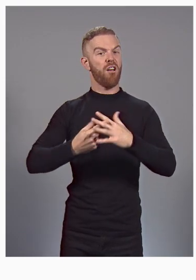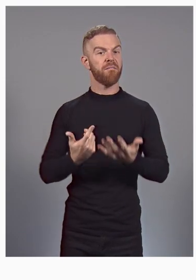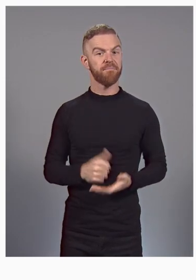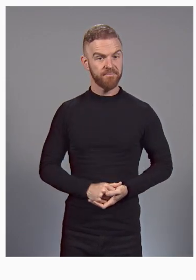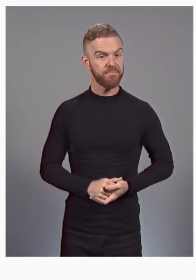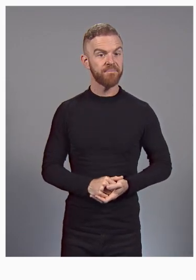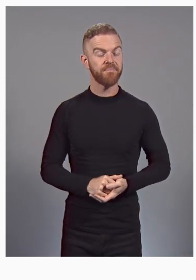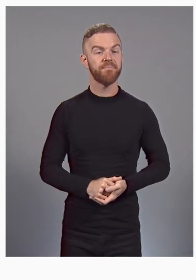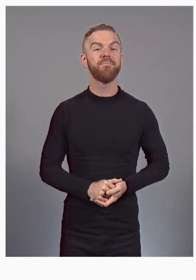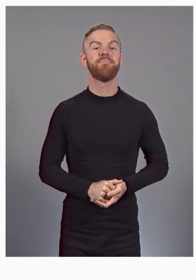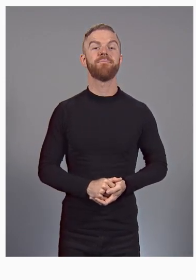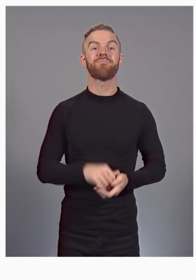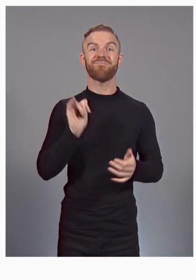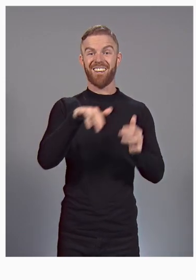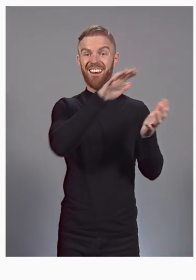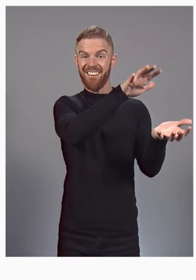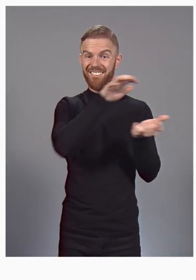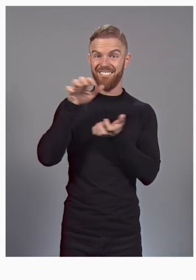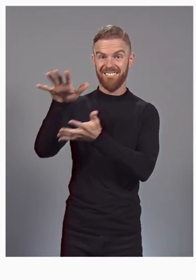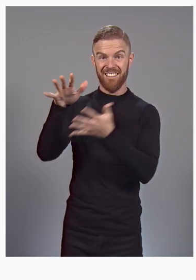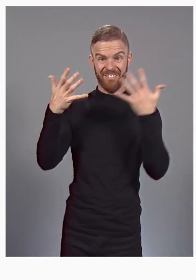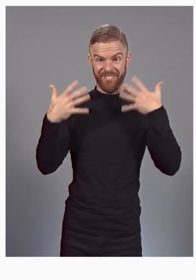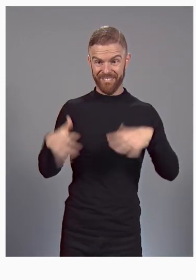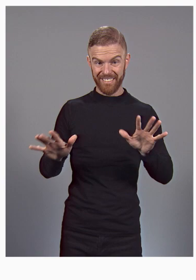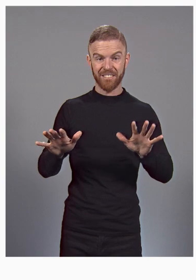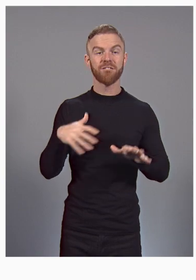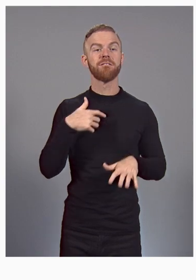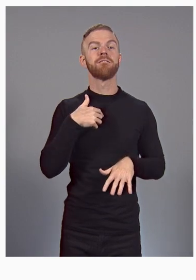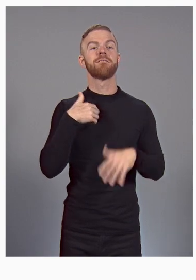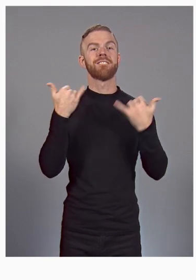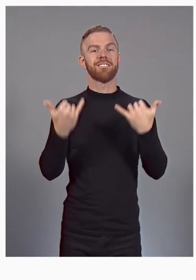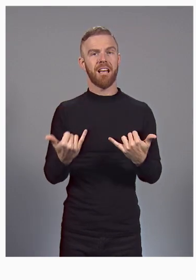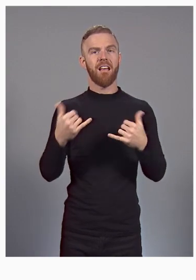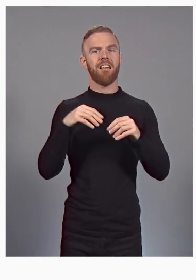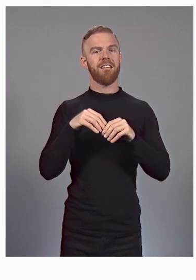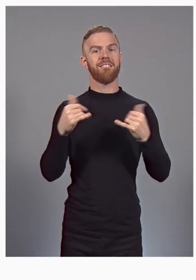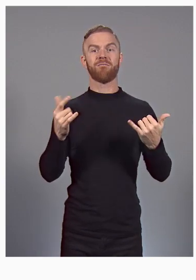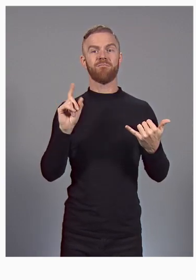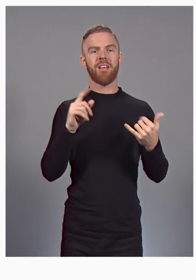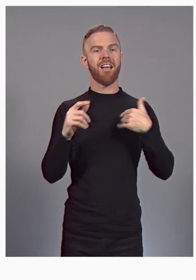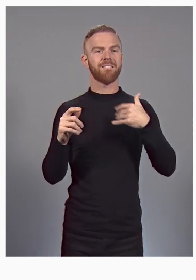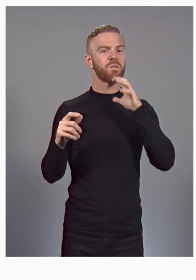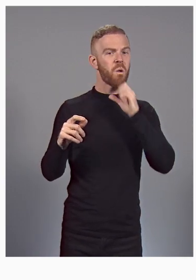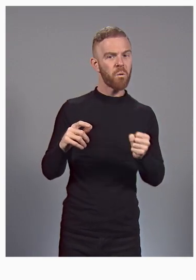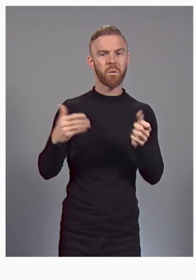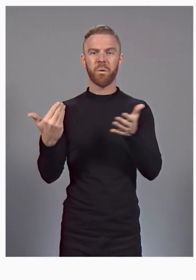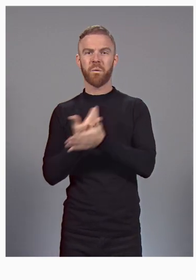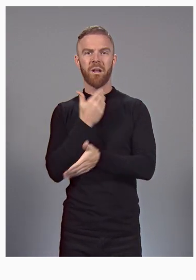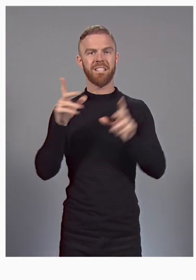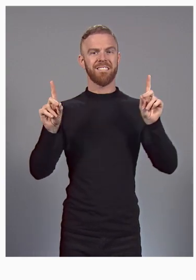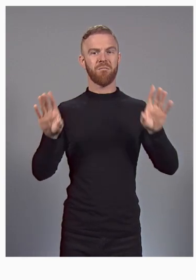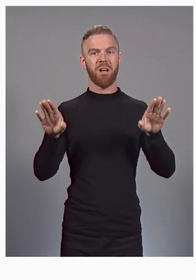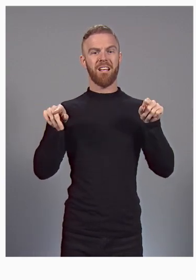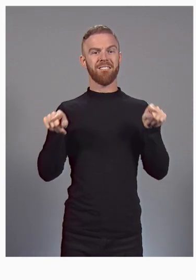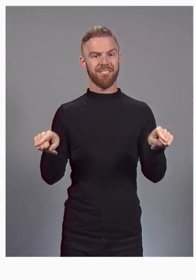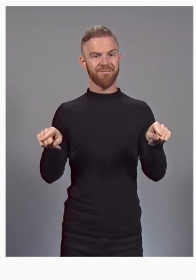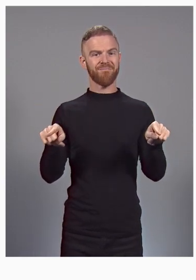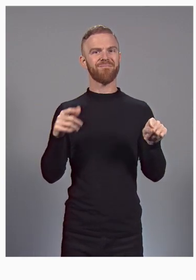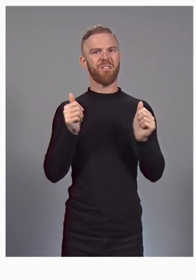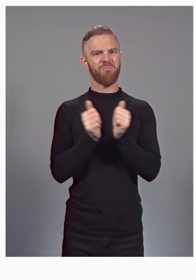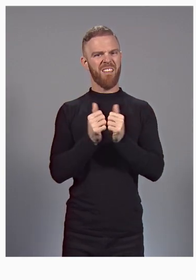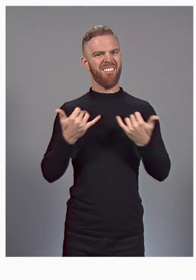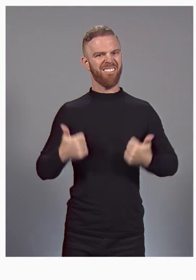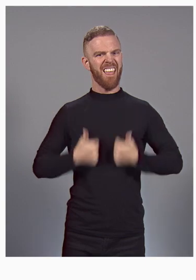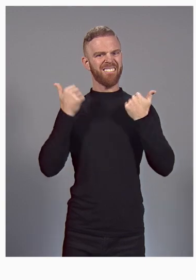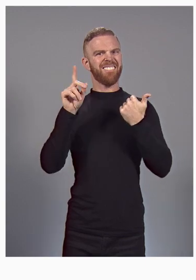Once the initial dump is finished, we're now in a state where we have both the old and new database populated with our live